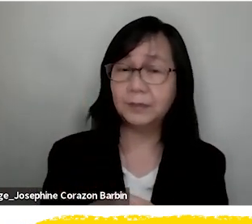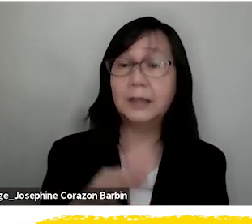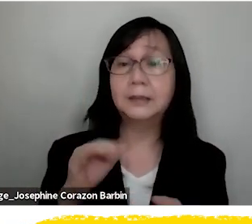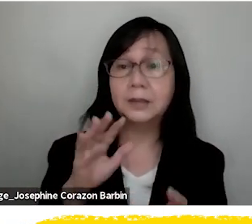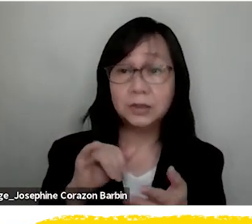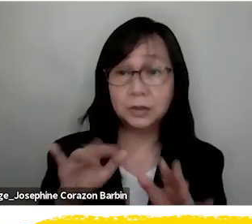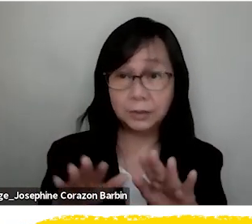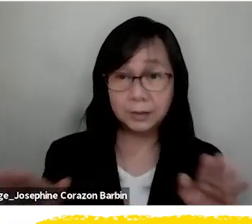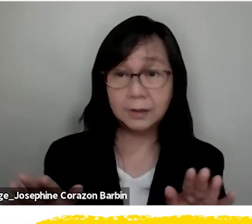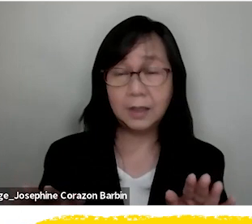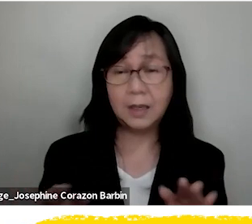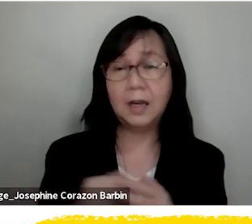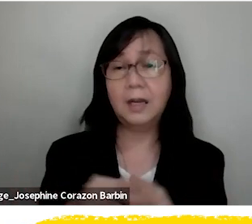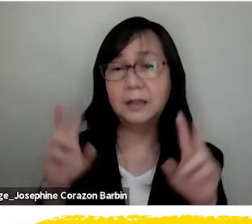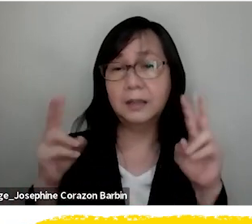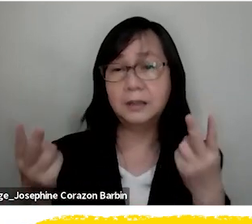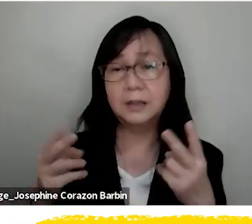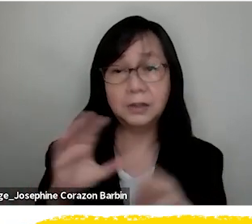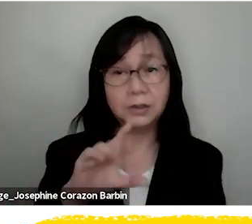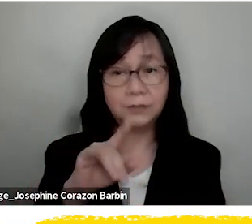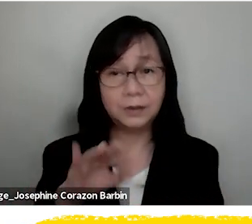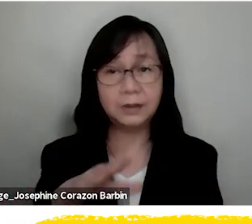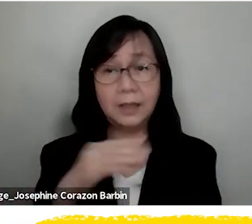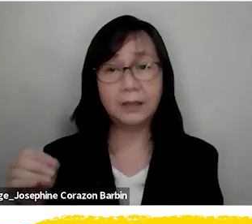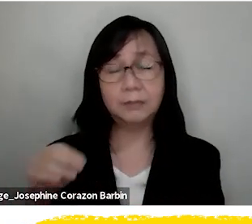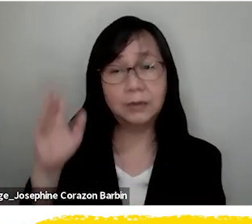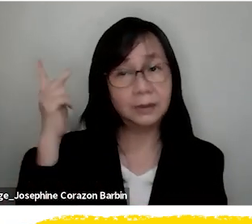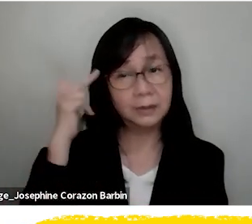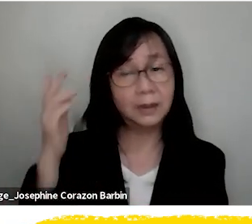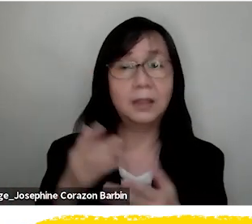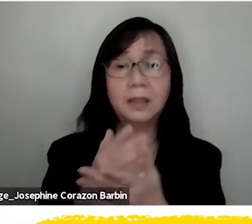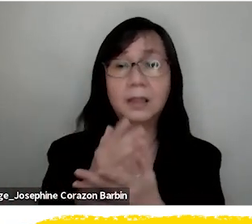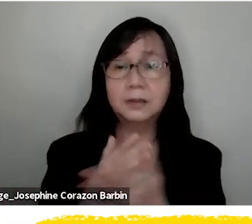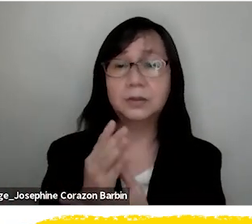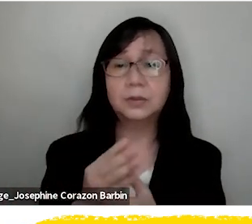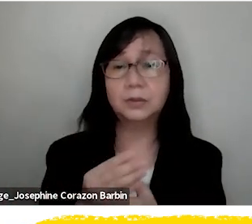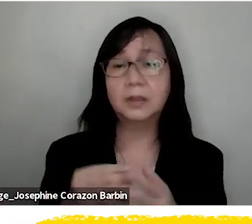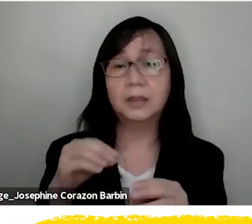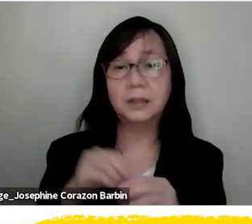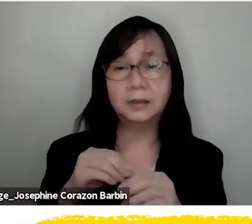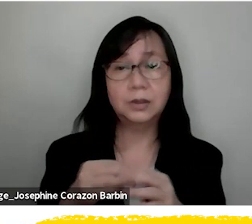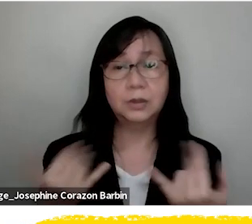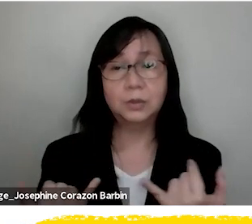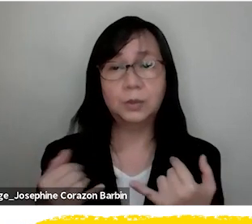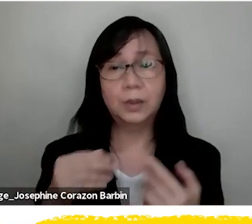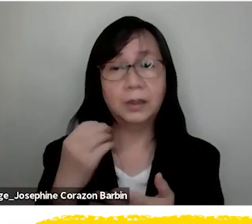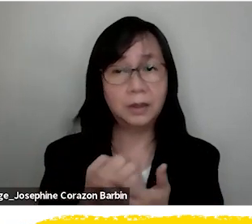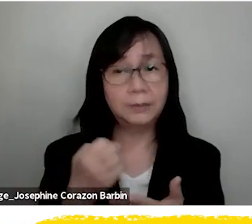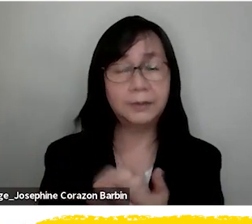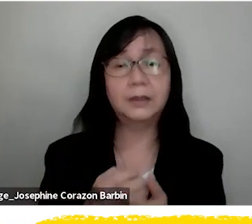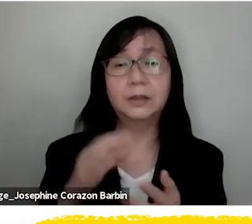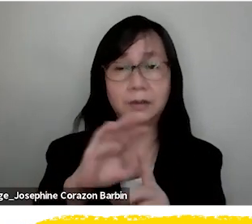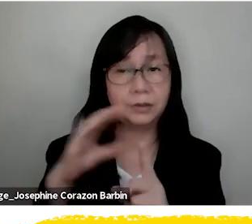children are entitled to civil and political rights, in addition to economic, social, and cultural